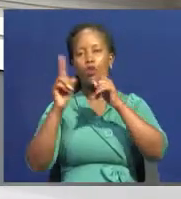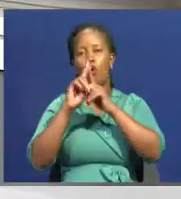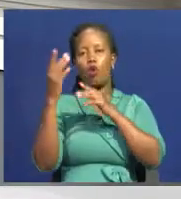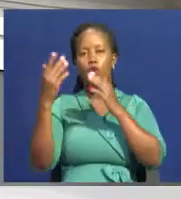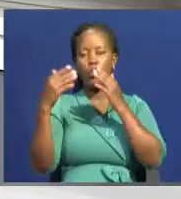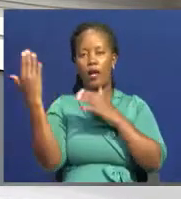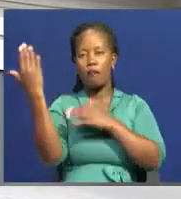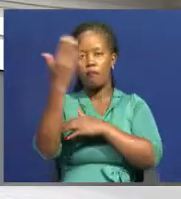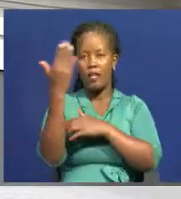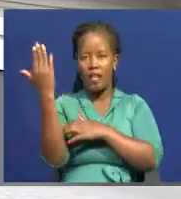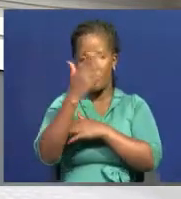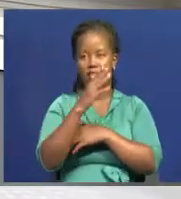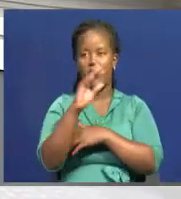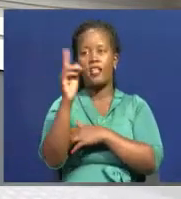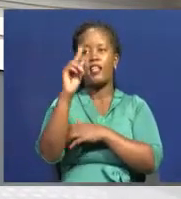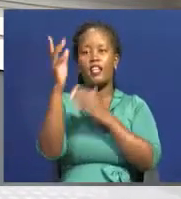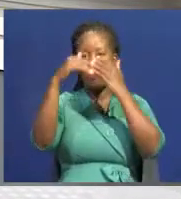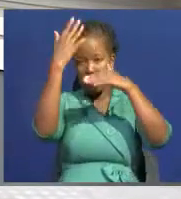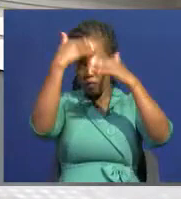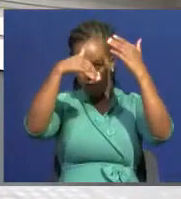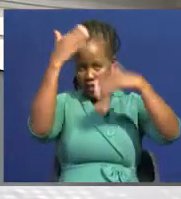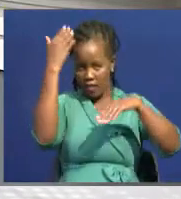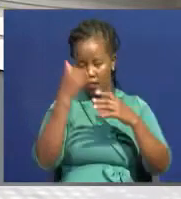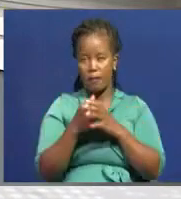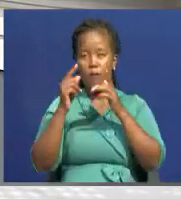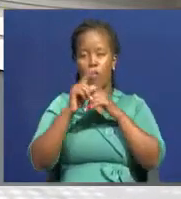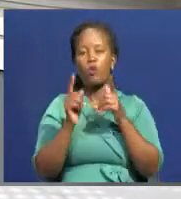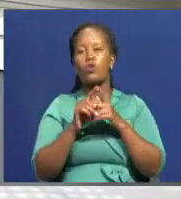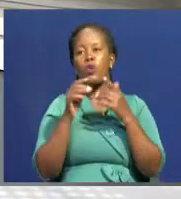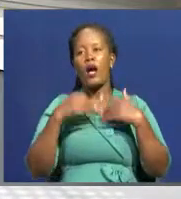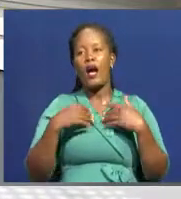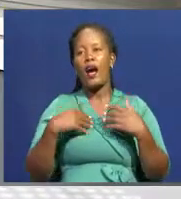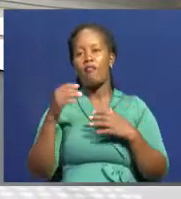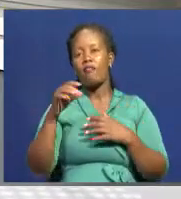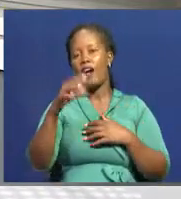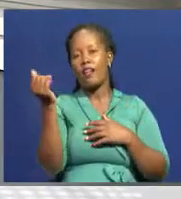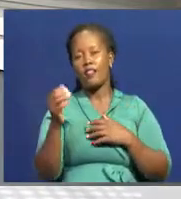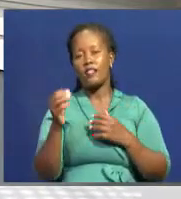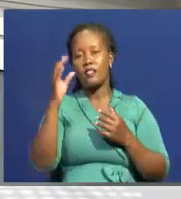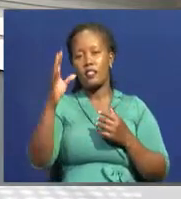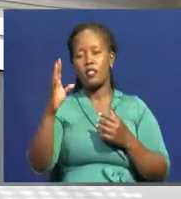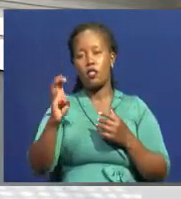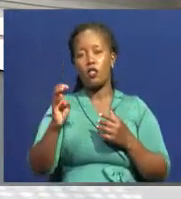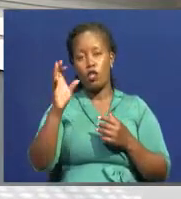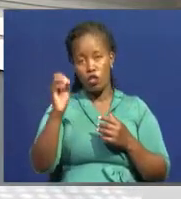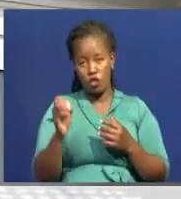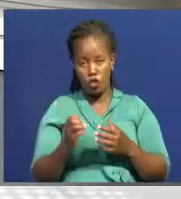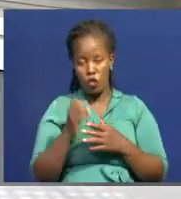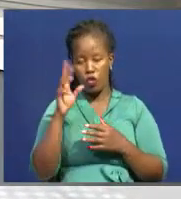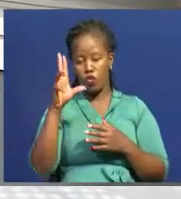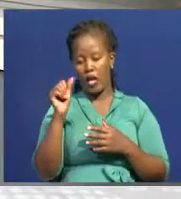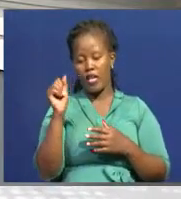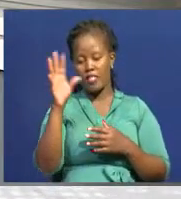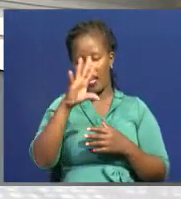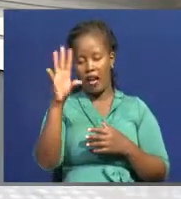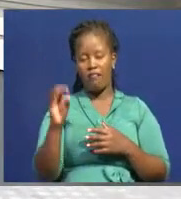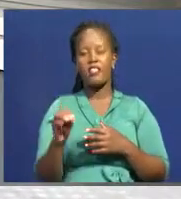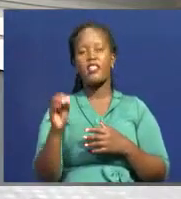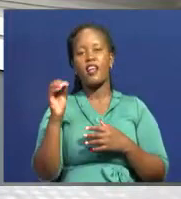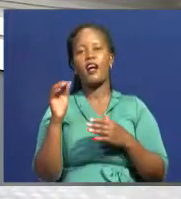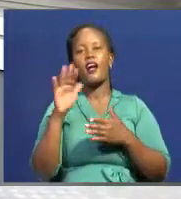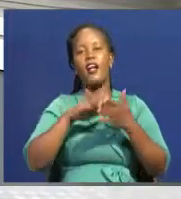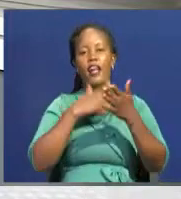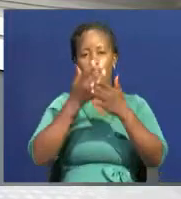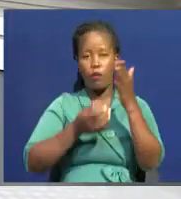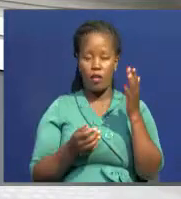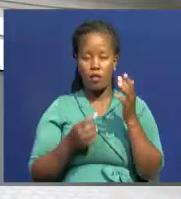University of Nairobi. But we also have Michelle Ondieki, who is a CEO at the US Africa Opportunity Network, US AFON.